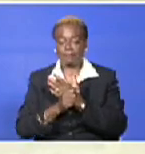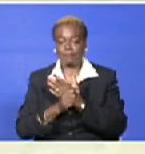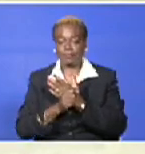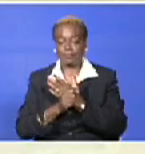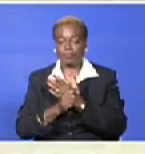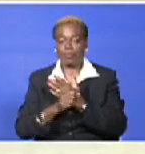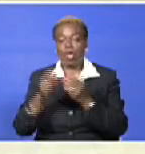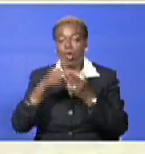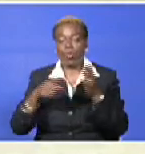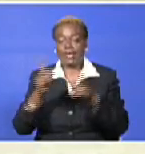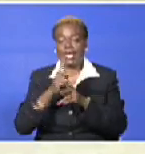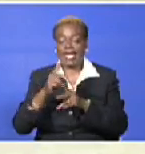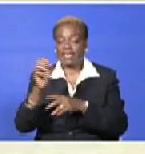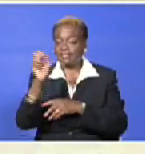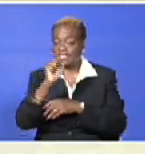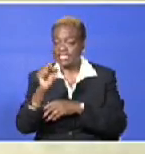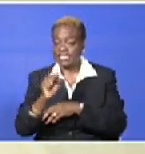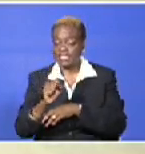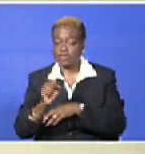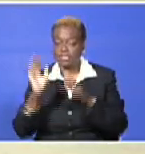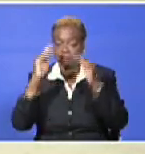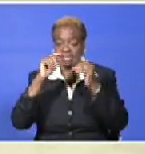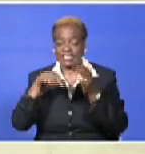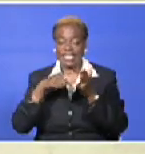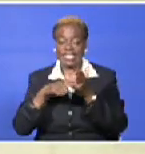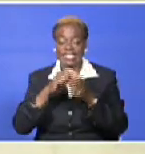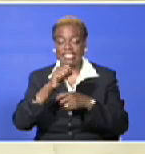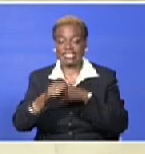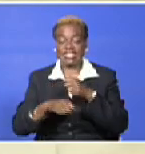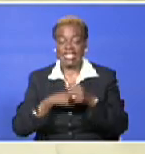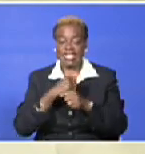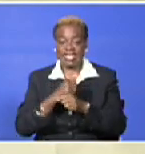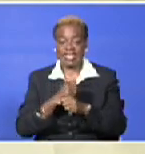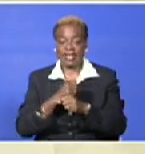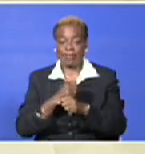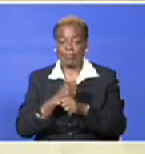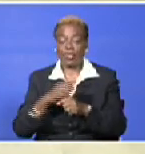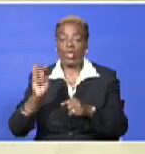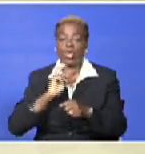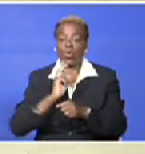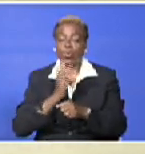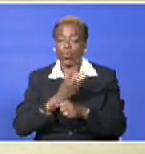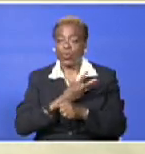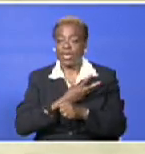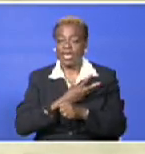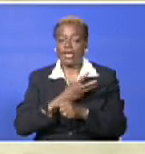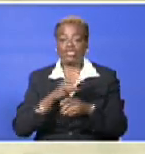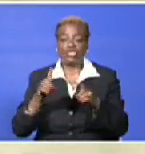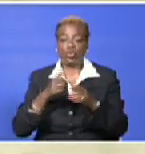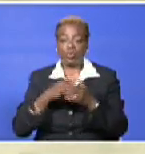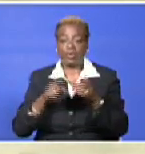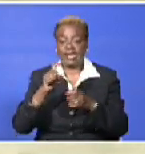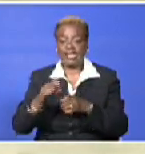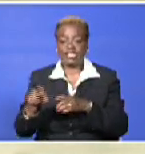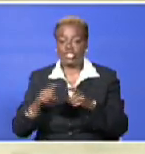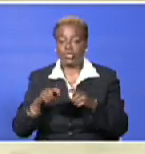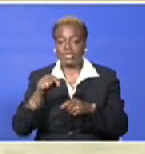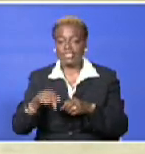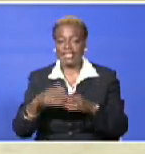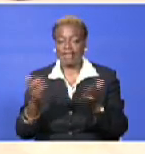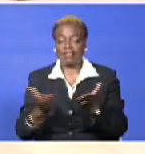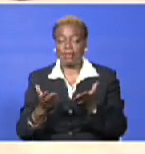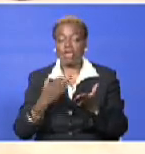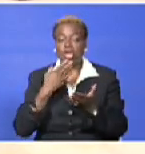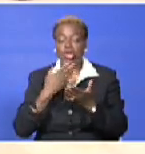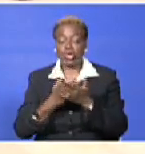know, we sat one of our best players, and we also played a lot of guys a lot of minutes, so you know, we did what we needed to do down here, and we got a really good group.